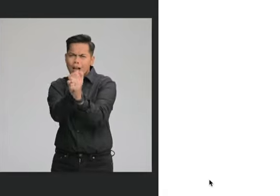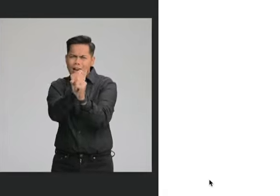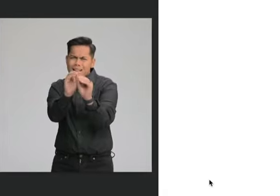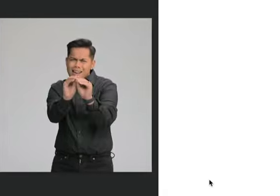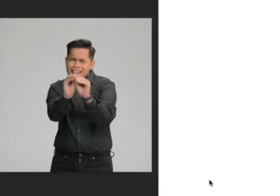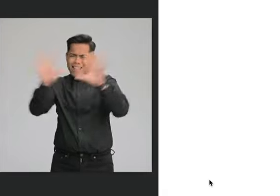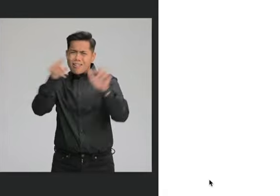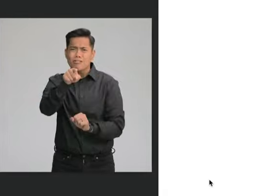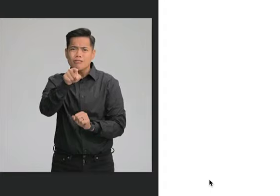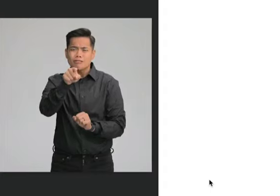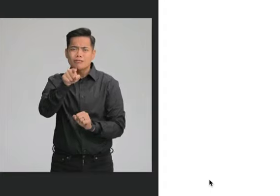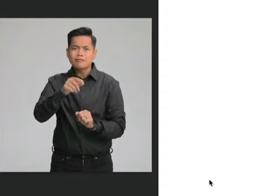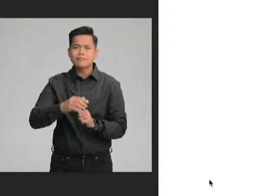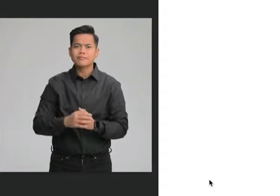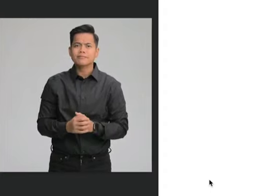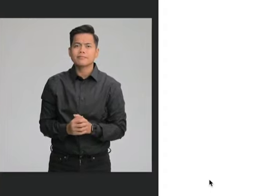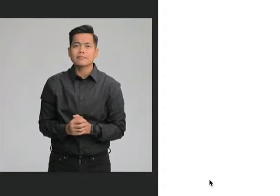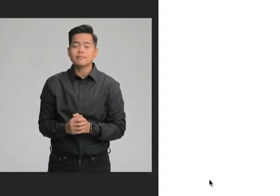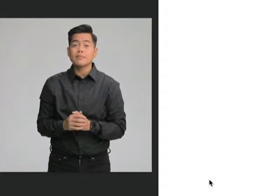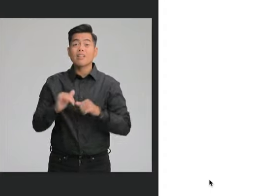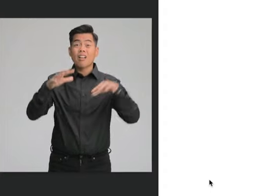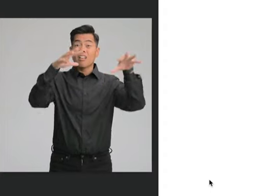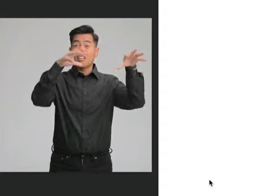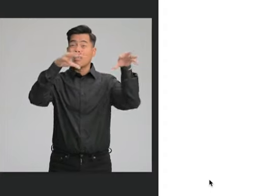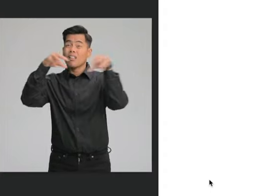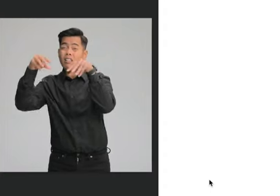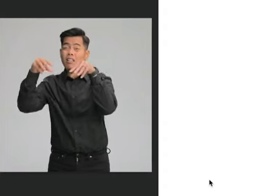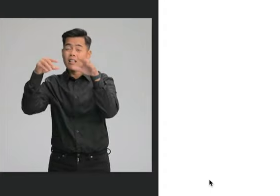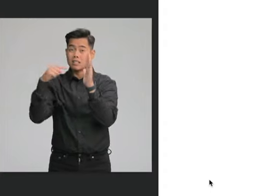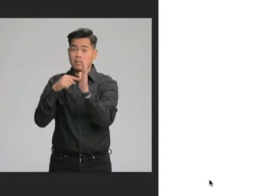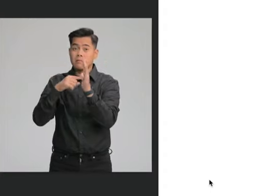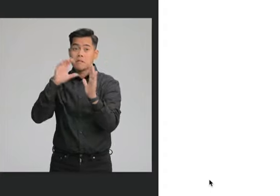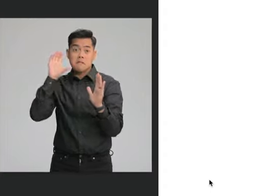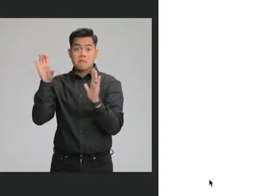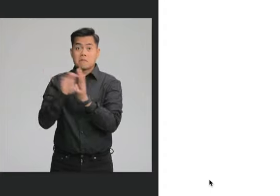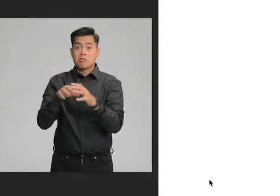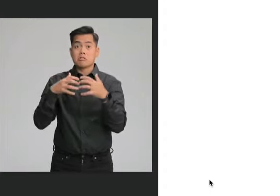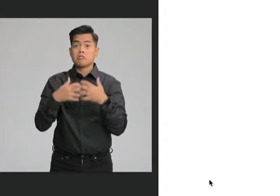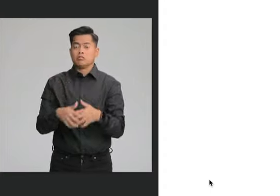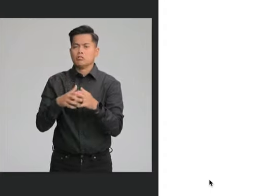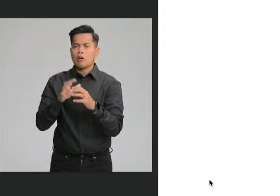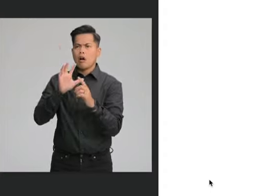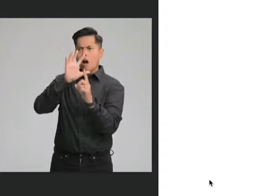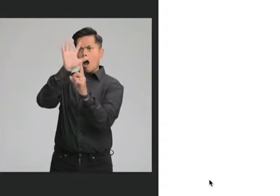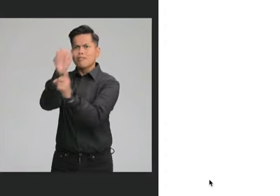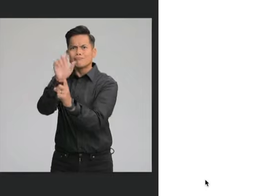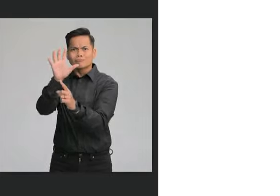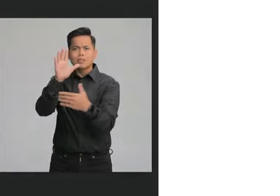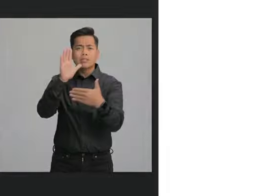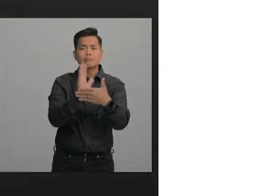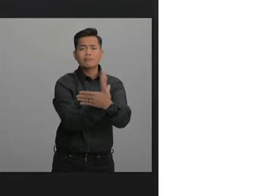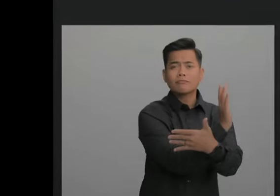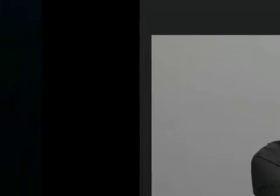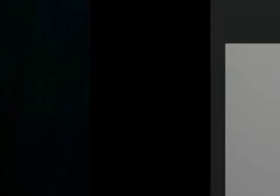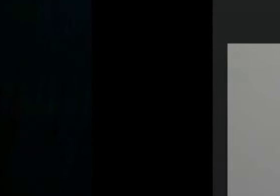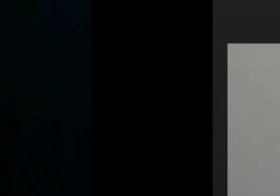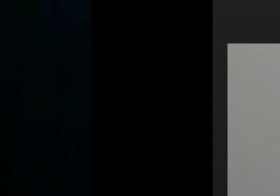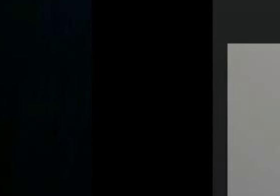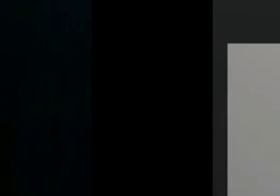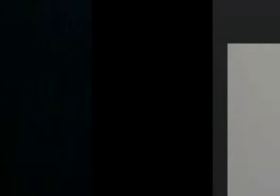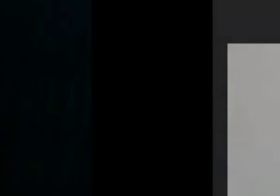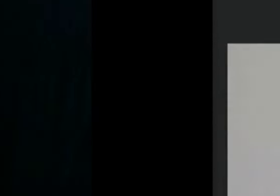texture around her. In this low-light example, the photonic engine captures incredible dynamic range, from